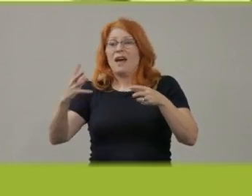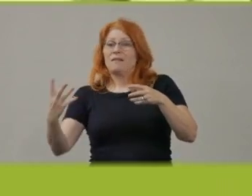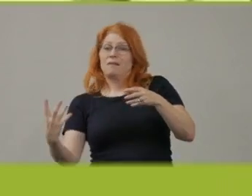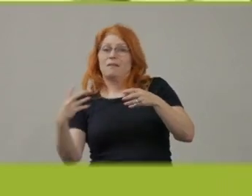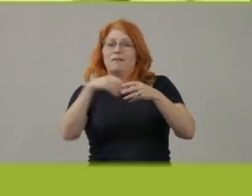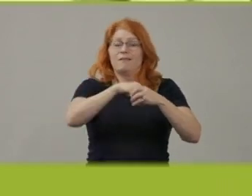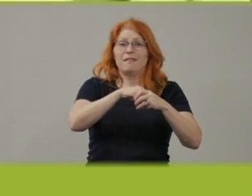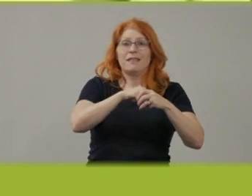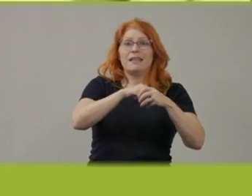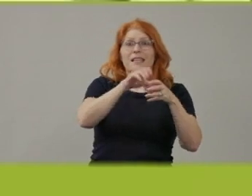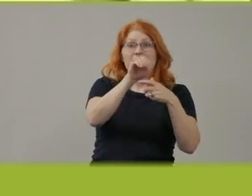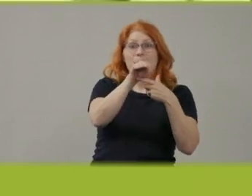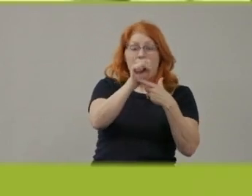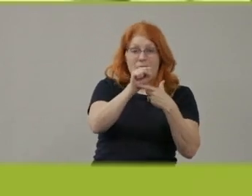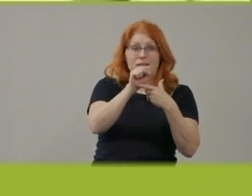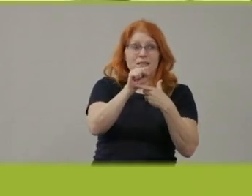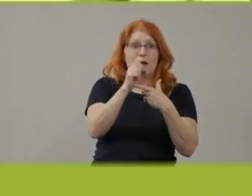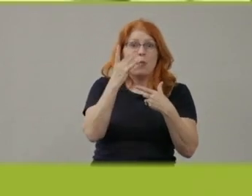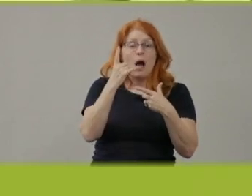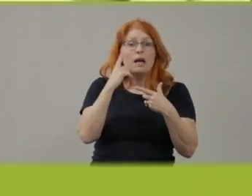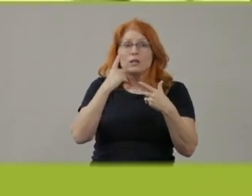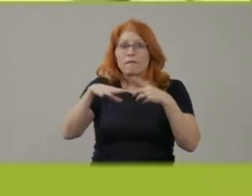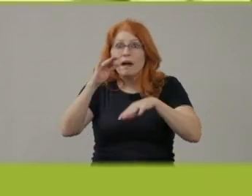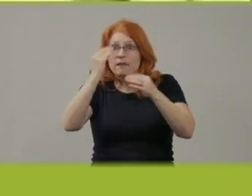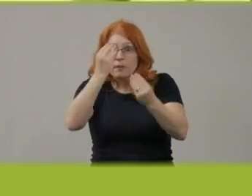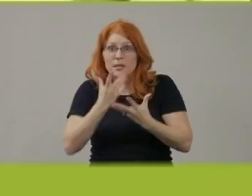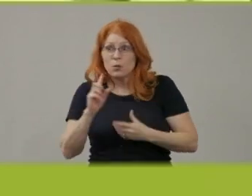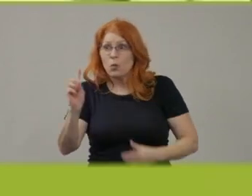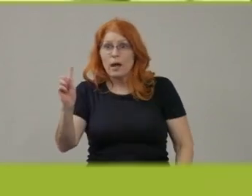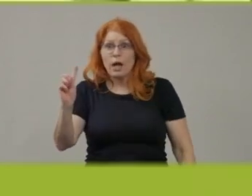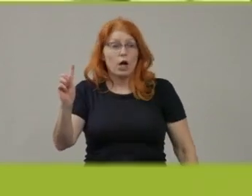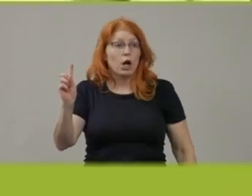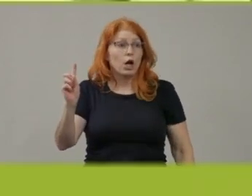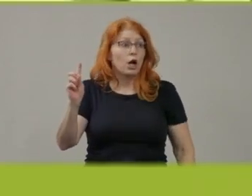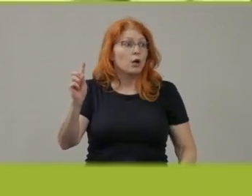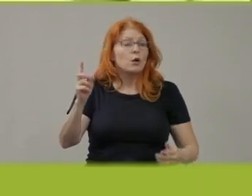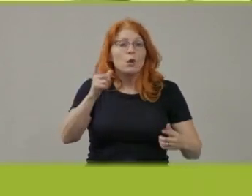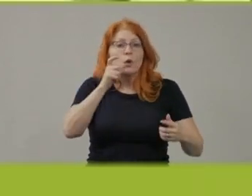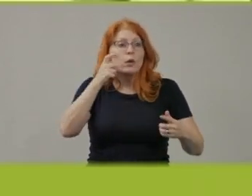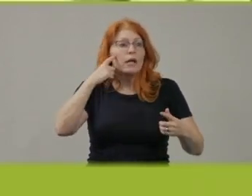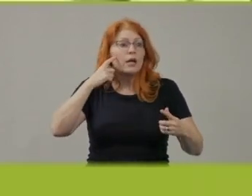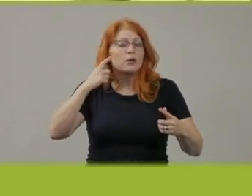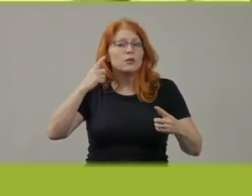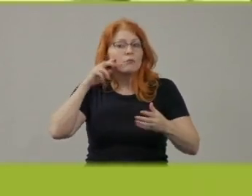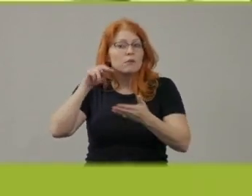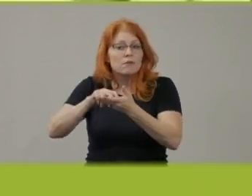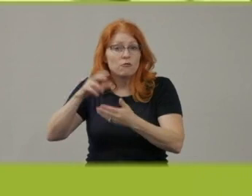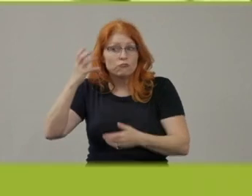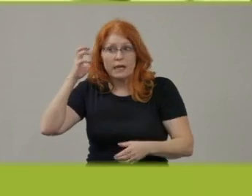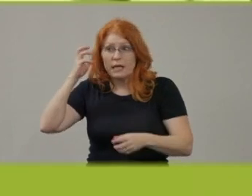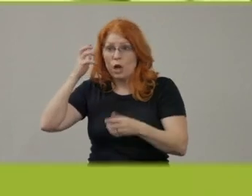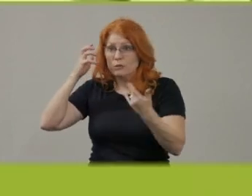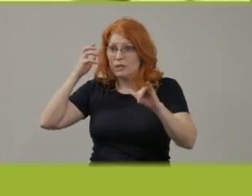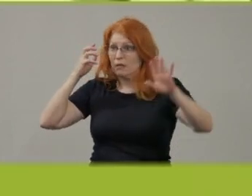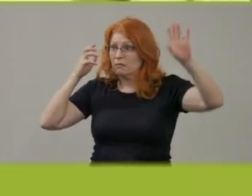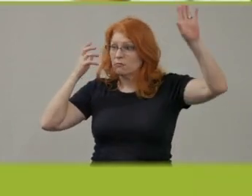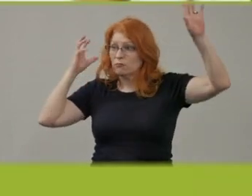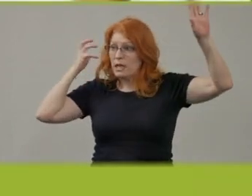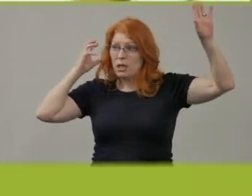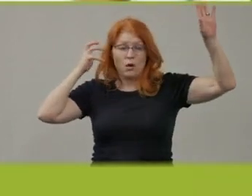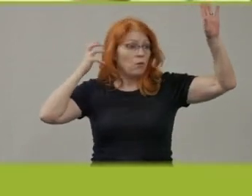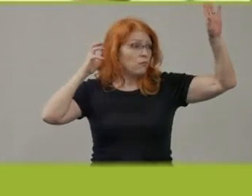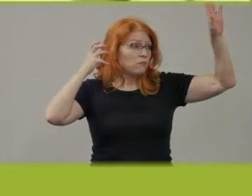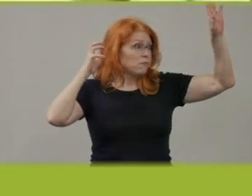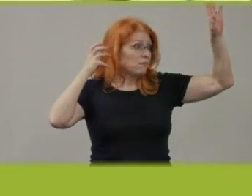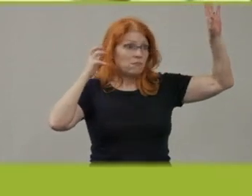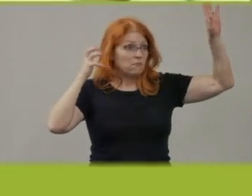response because where do you go to find out information, right? Who here tunes into radio still? Not many